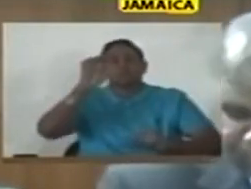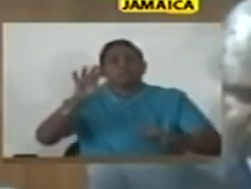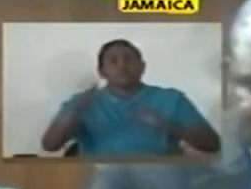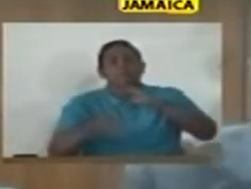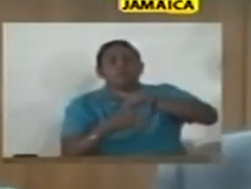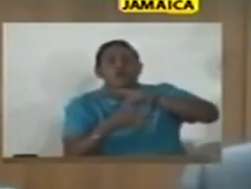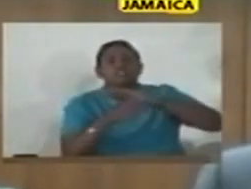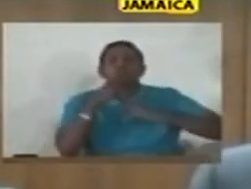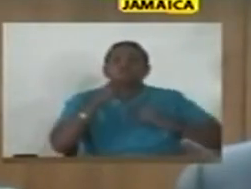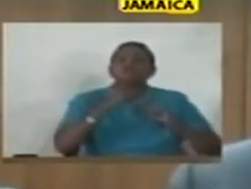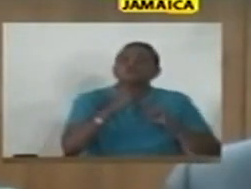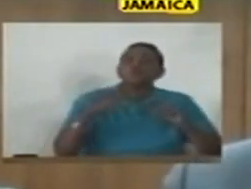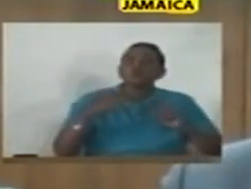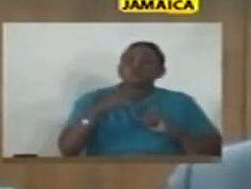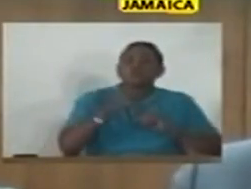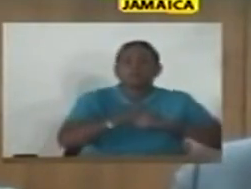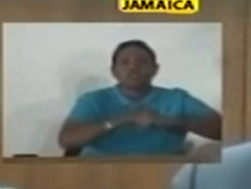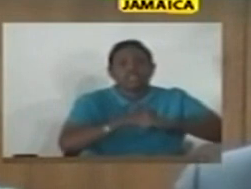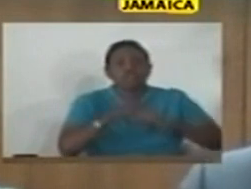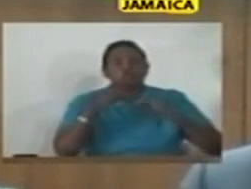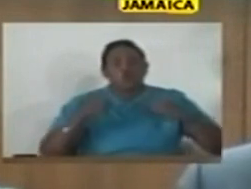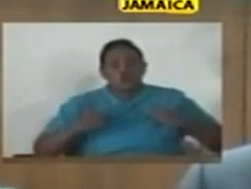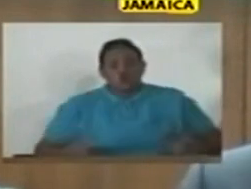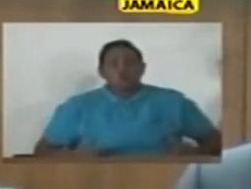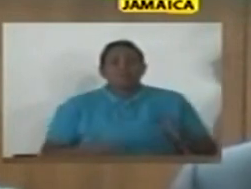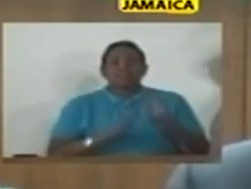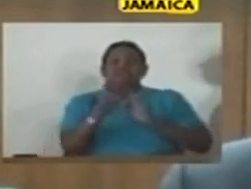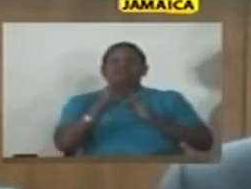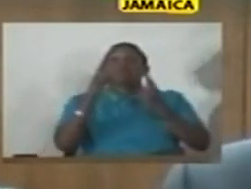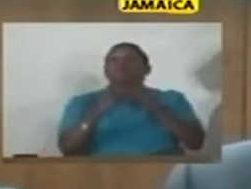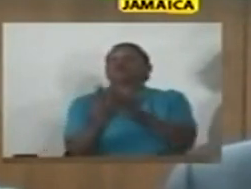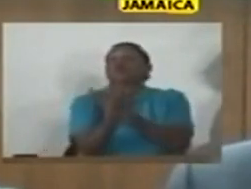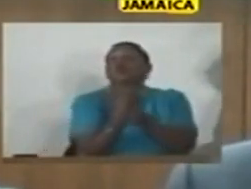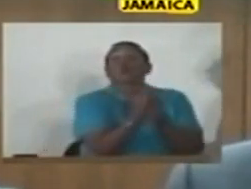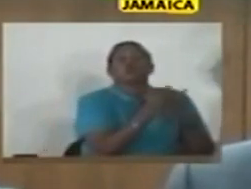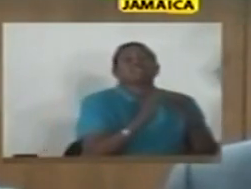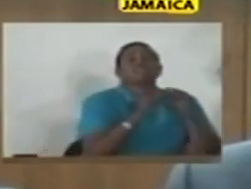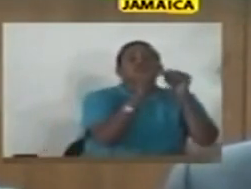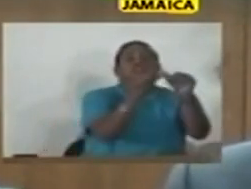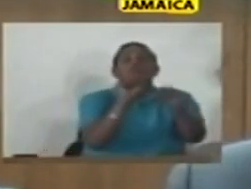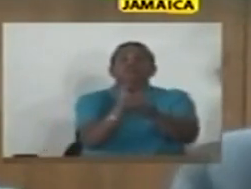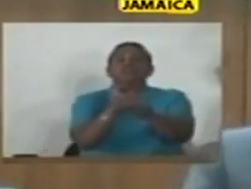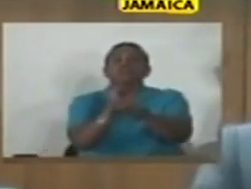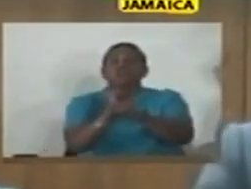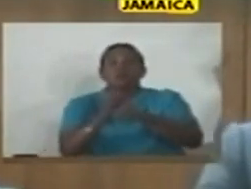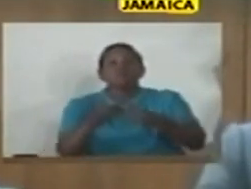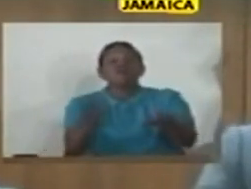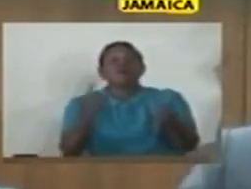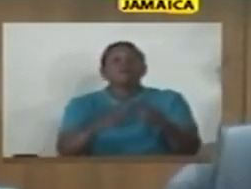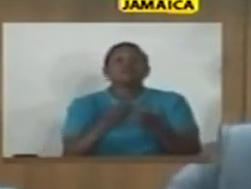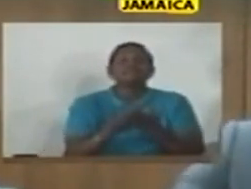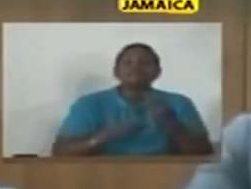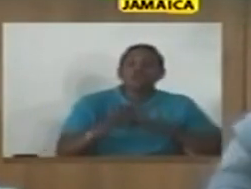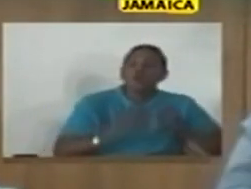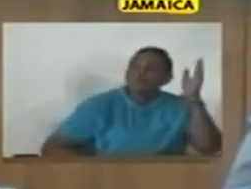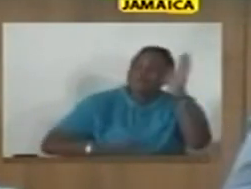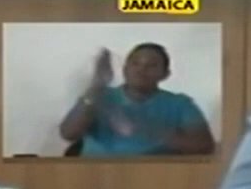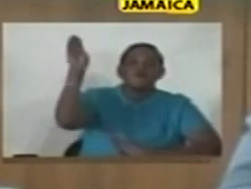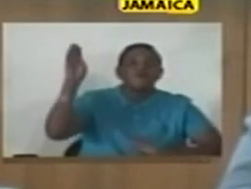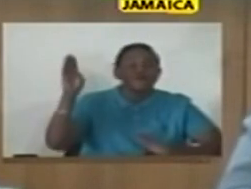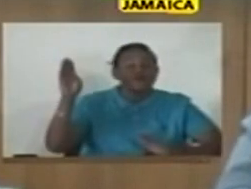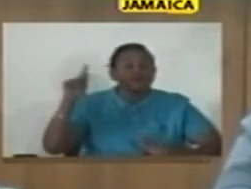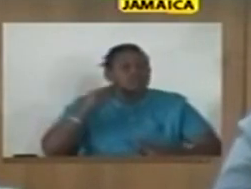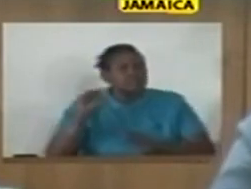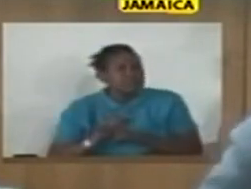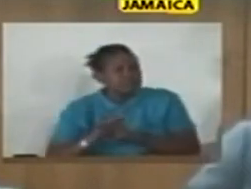social protection, human capital development, and inclusive, sustainable job creation and economic growth. The